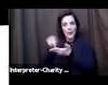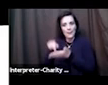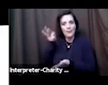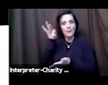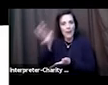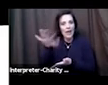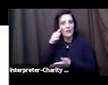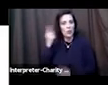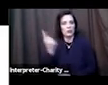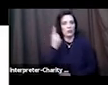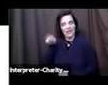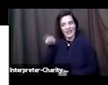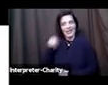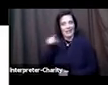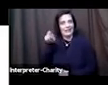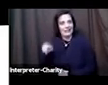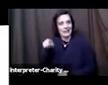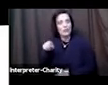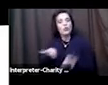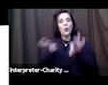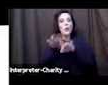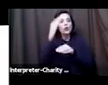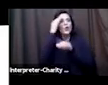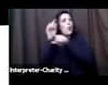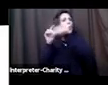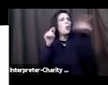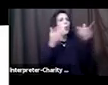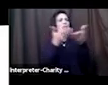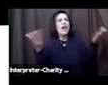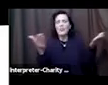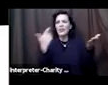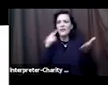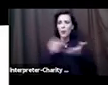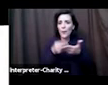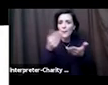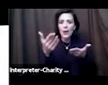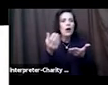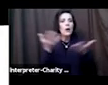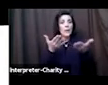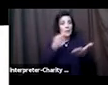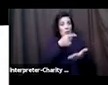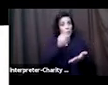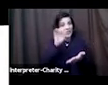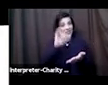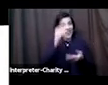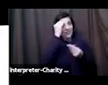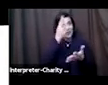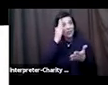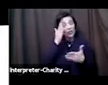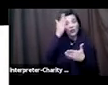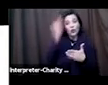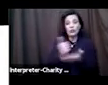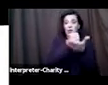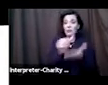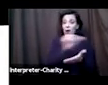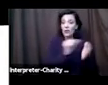it's important to know what's available and what's out there. And you may need it in the future. So as